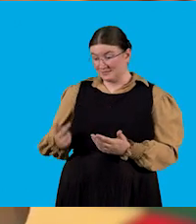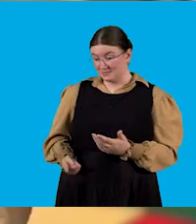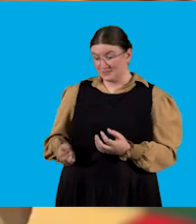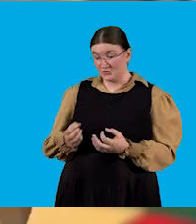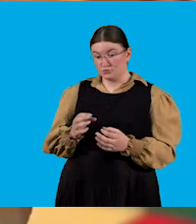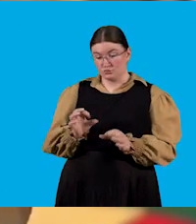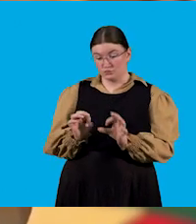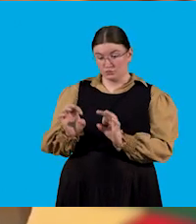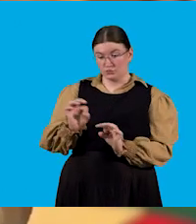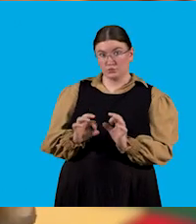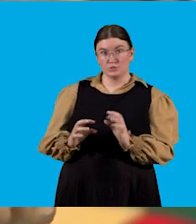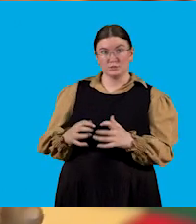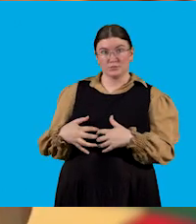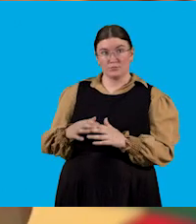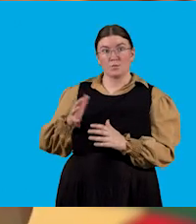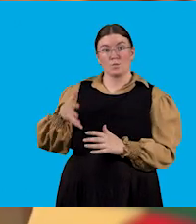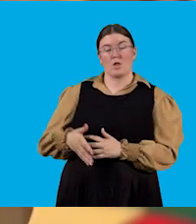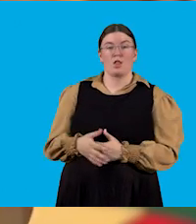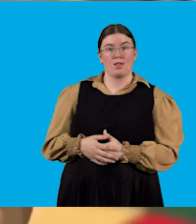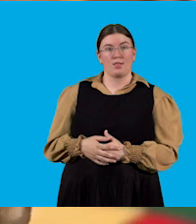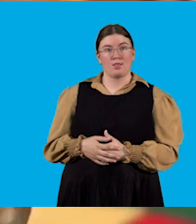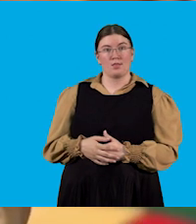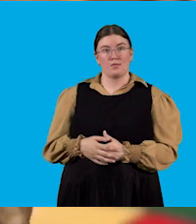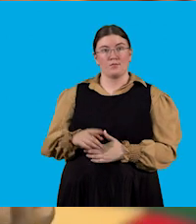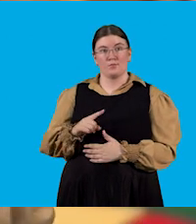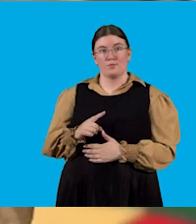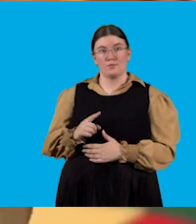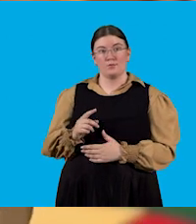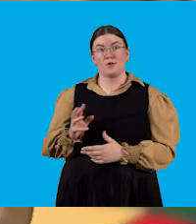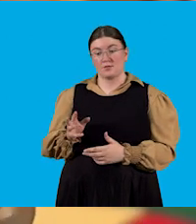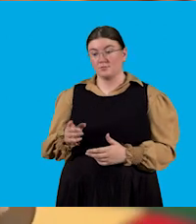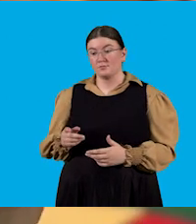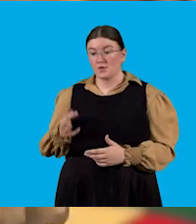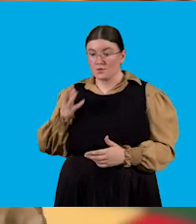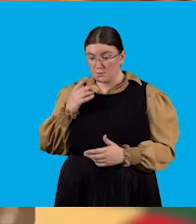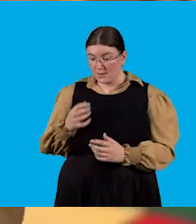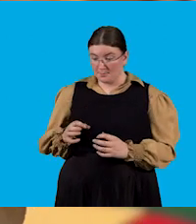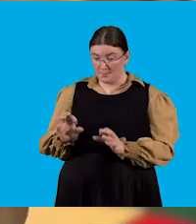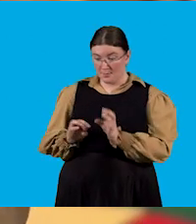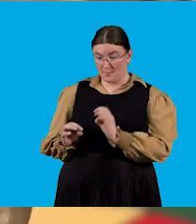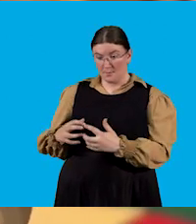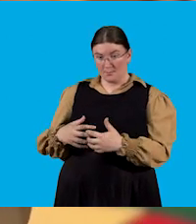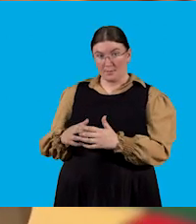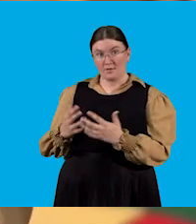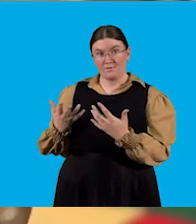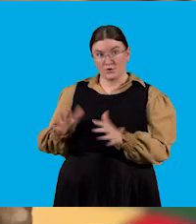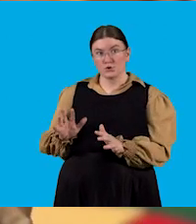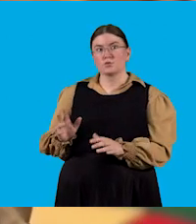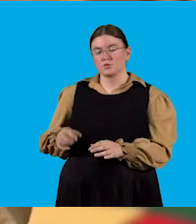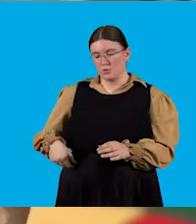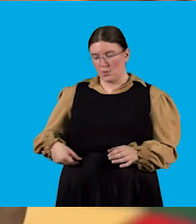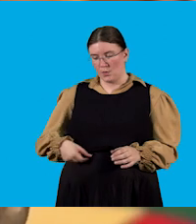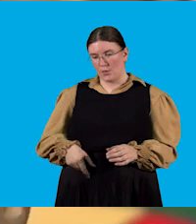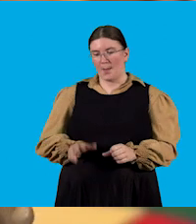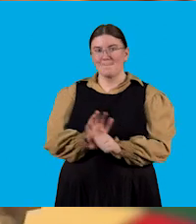develop kidney stones in your kidneys that could or will block the